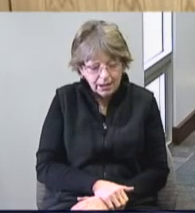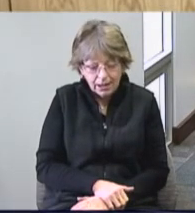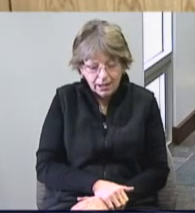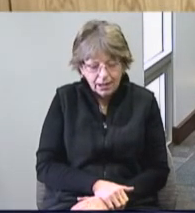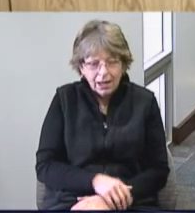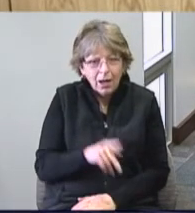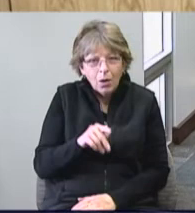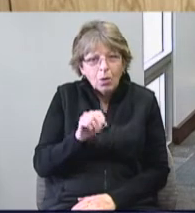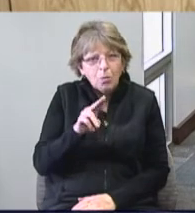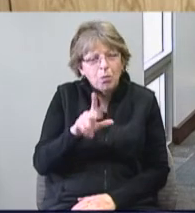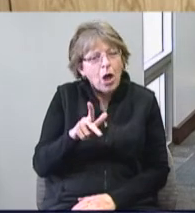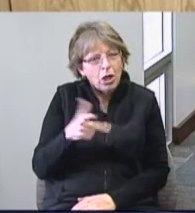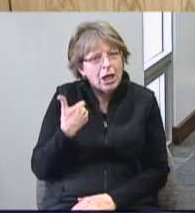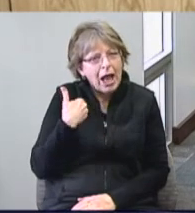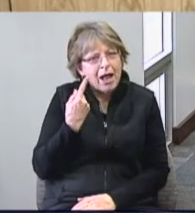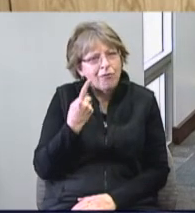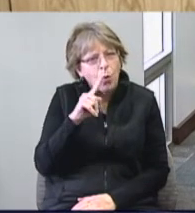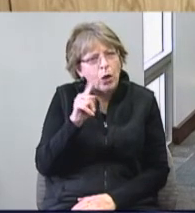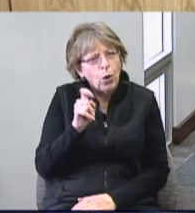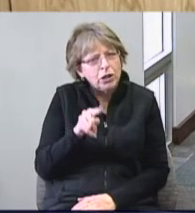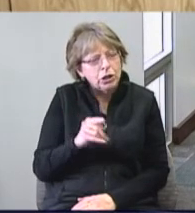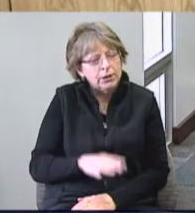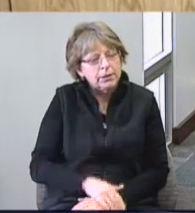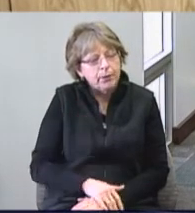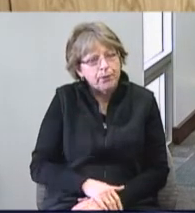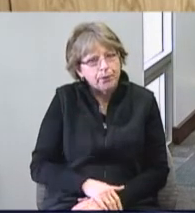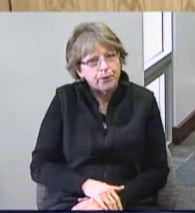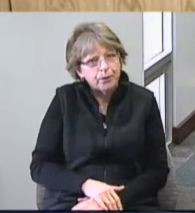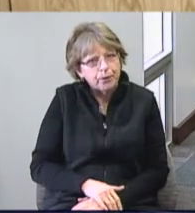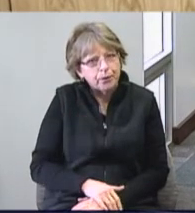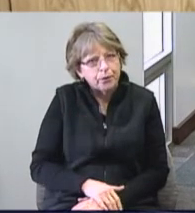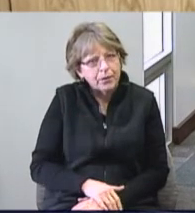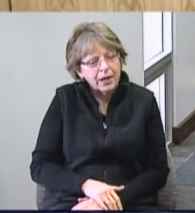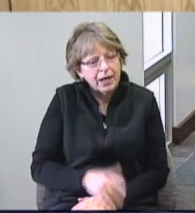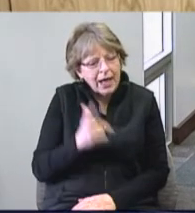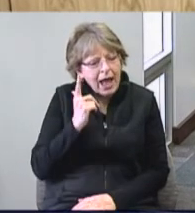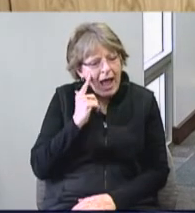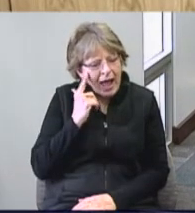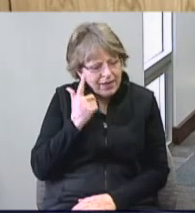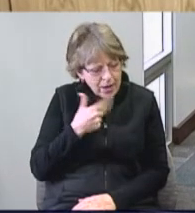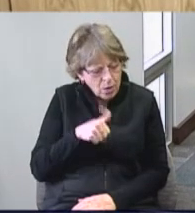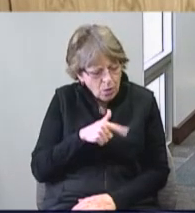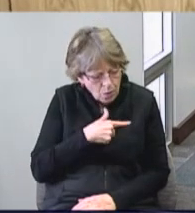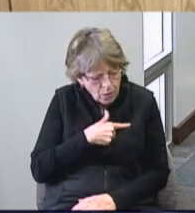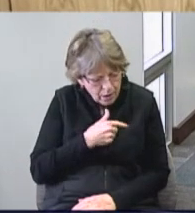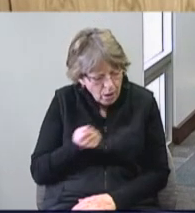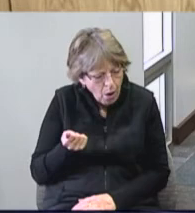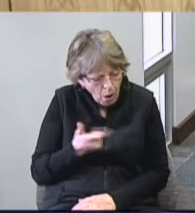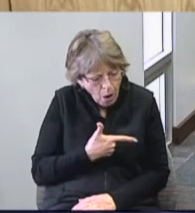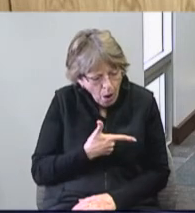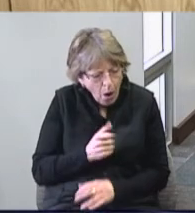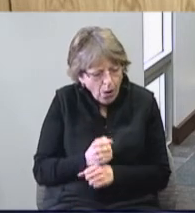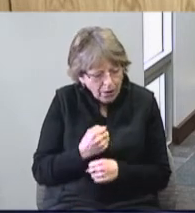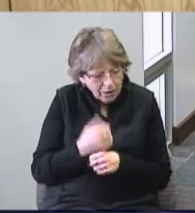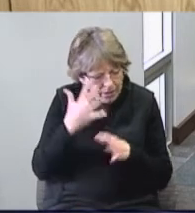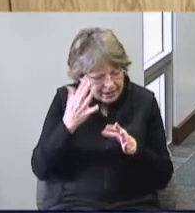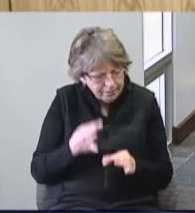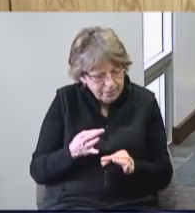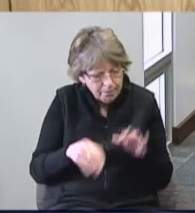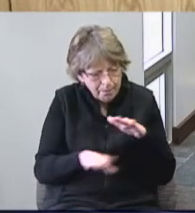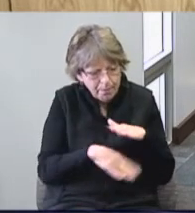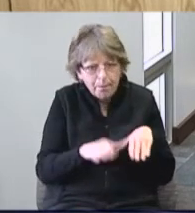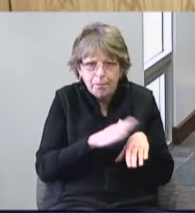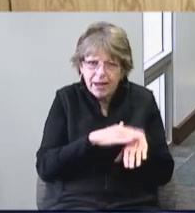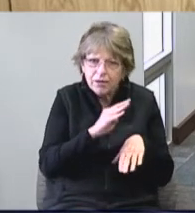Paul, I did have one question, because I think we are all going to make a decision based on this particular case, based on Malvo, not based